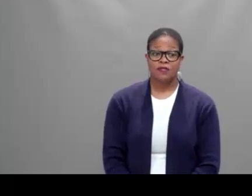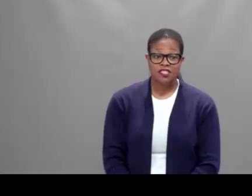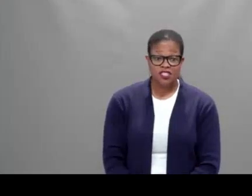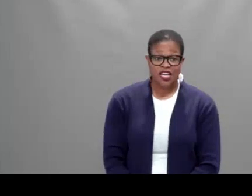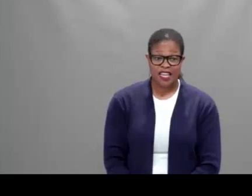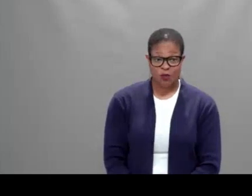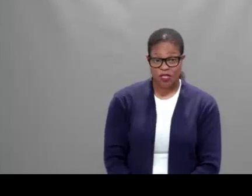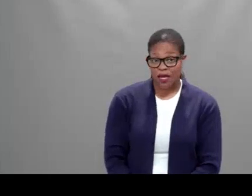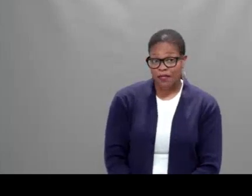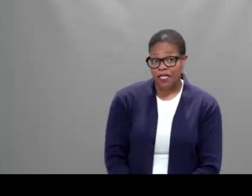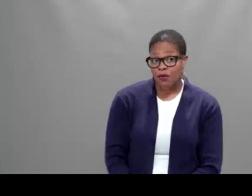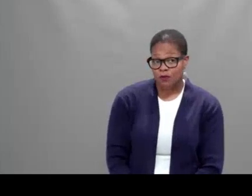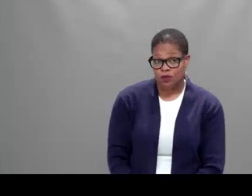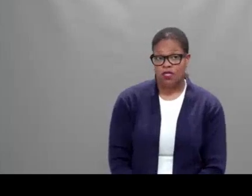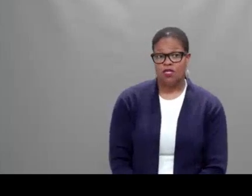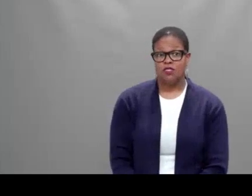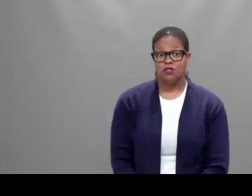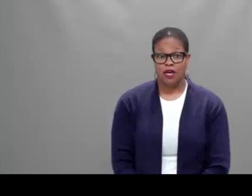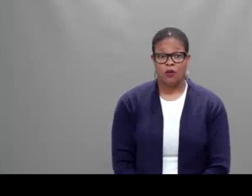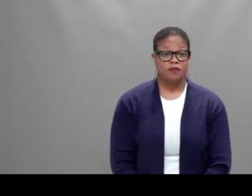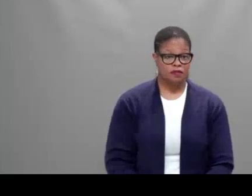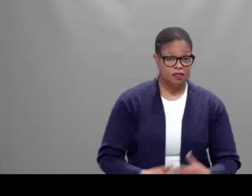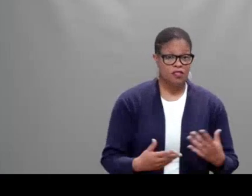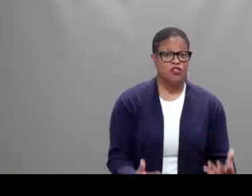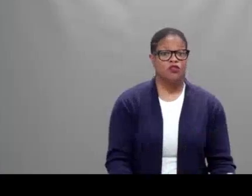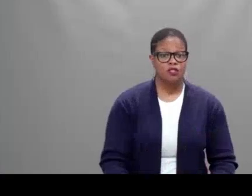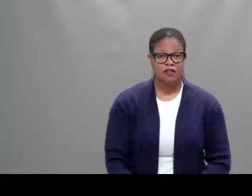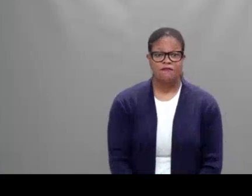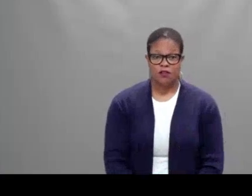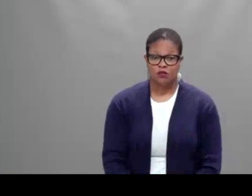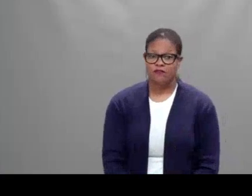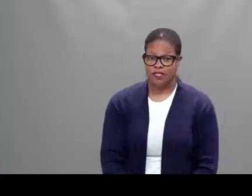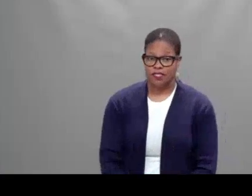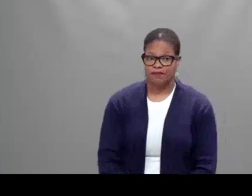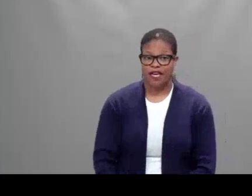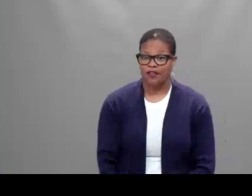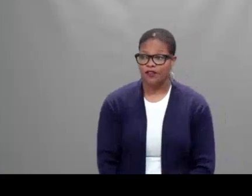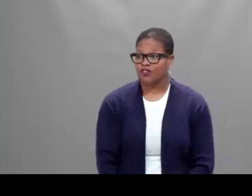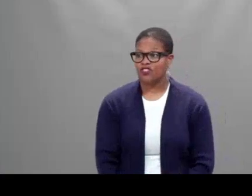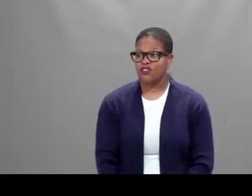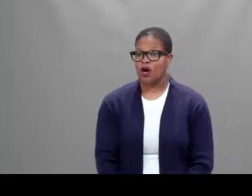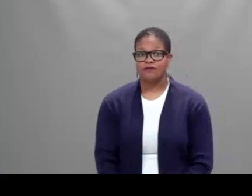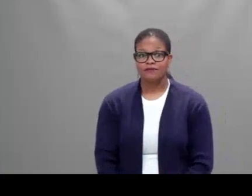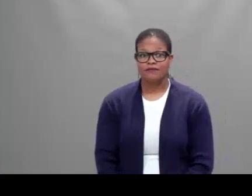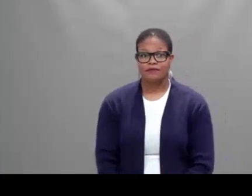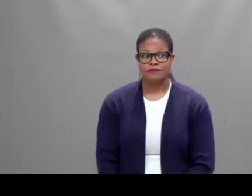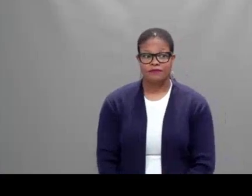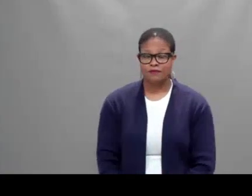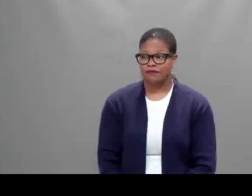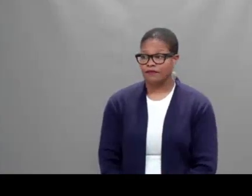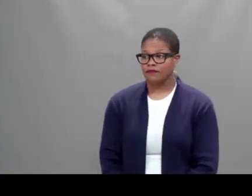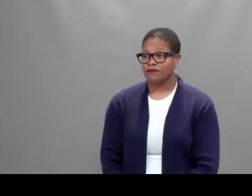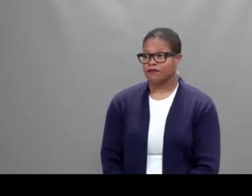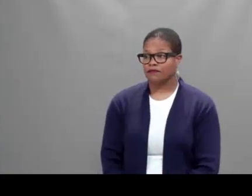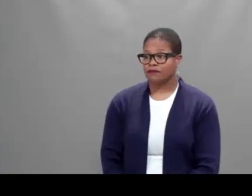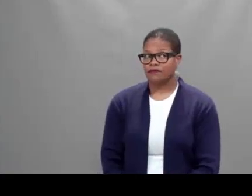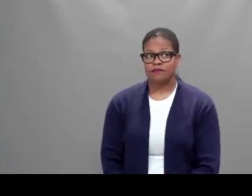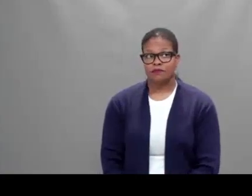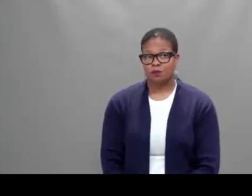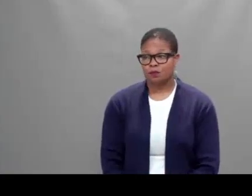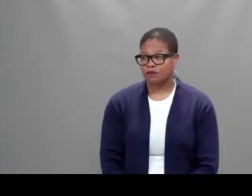in order to get a position like that, would that be helpful to help secure federal funding? I don't know, just a thought.